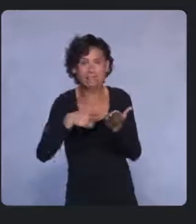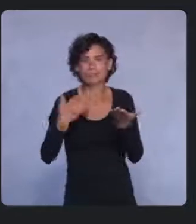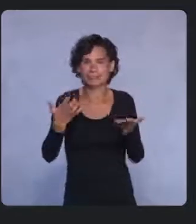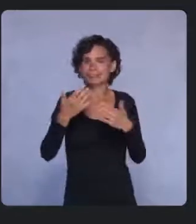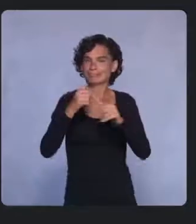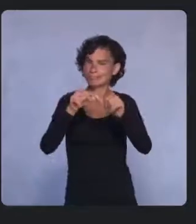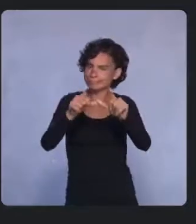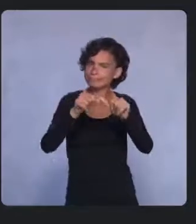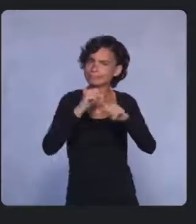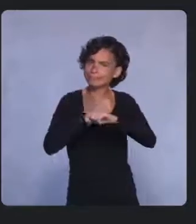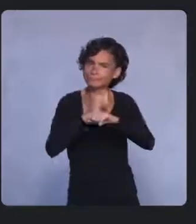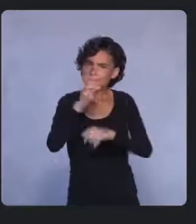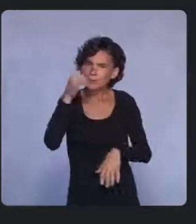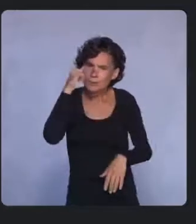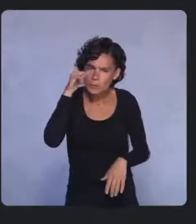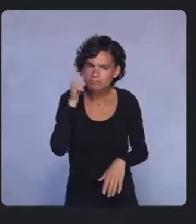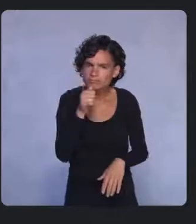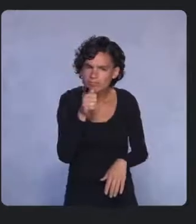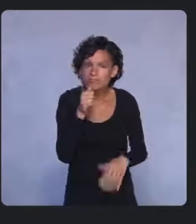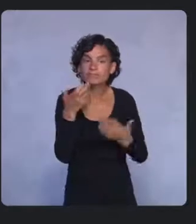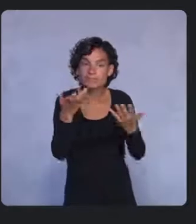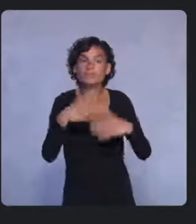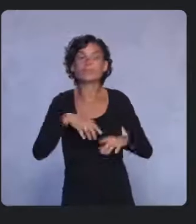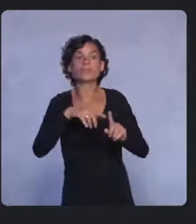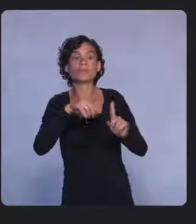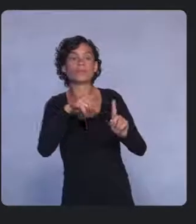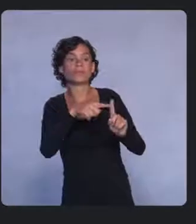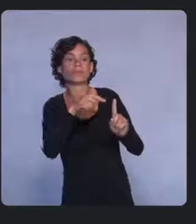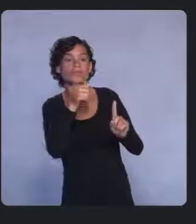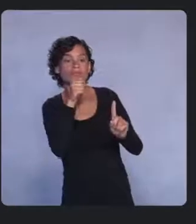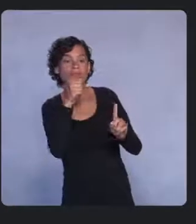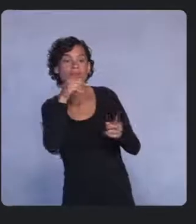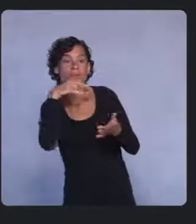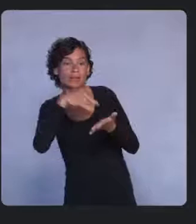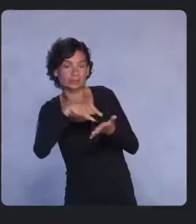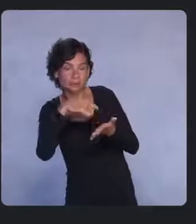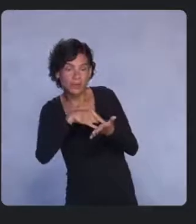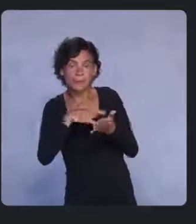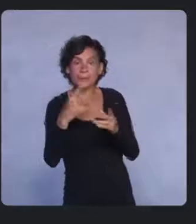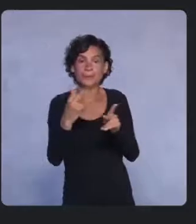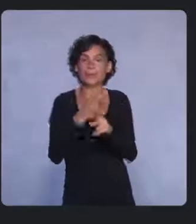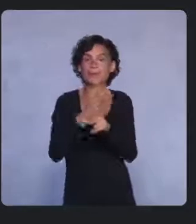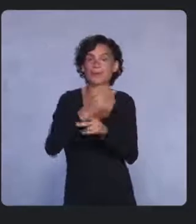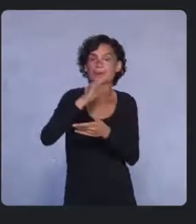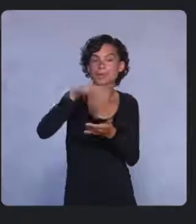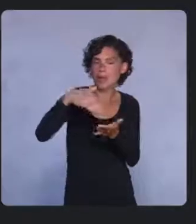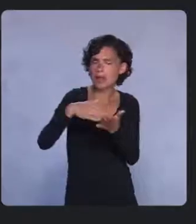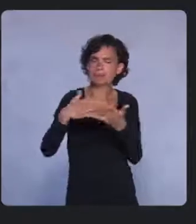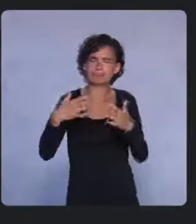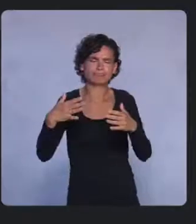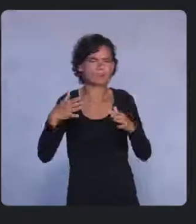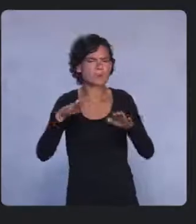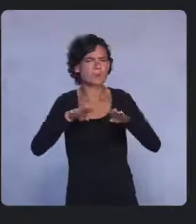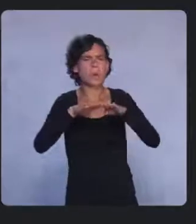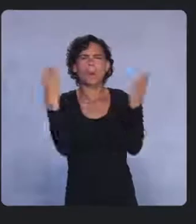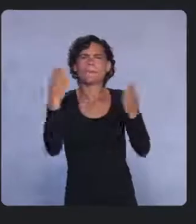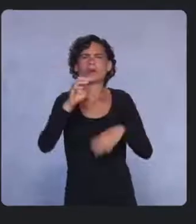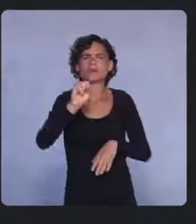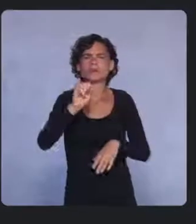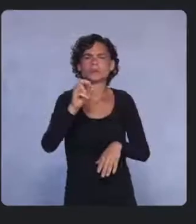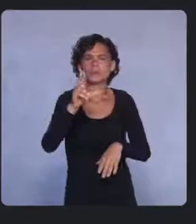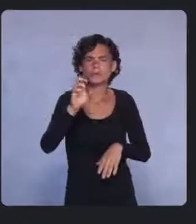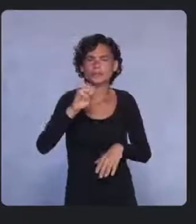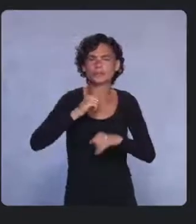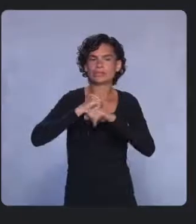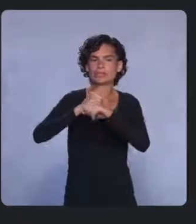And like the rest of Android, Private Compute Core is open source. It's fully inspectable and verifiable by the security